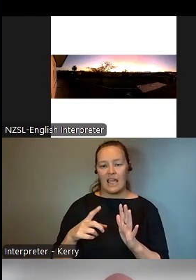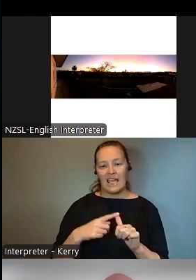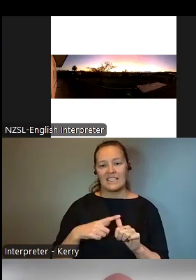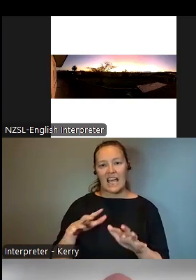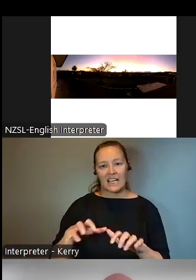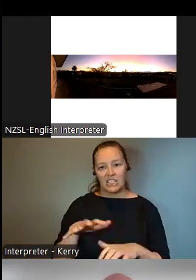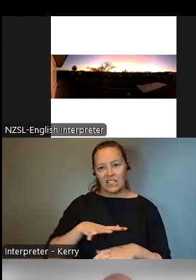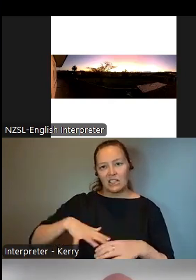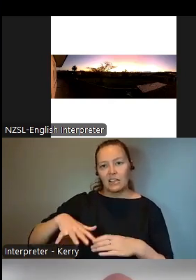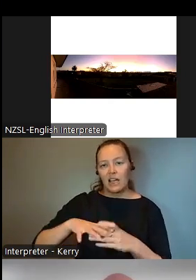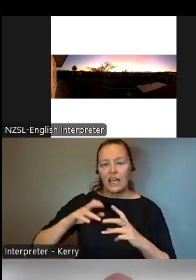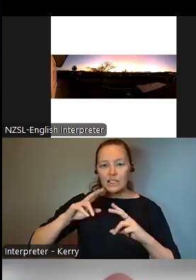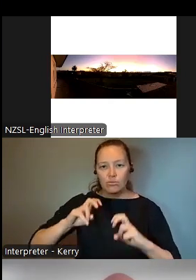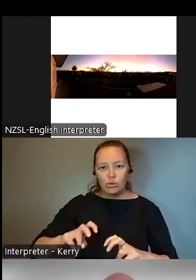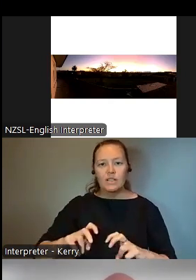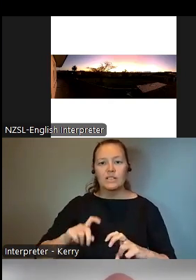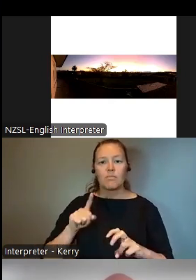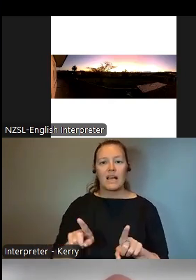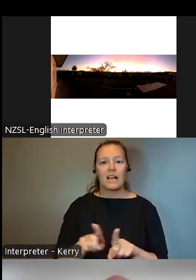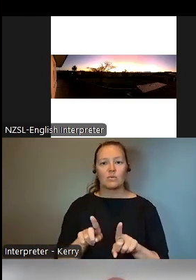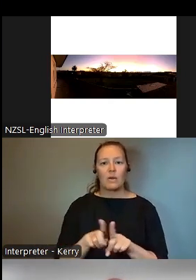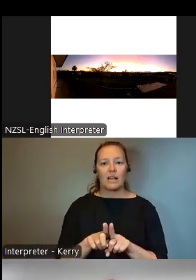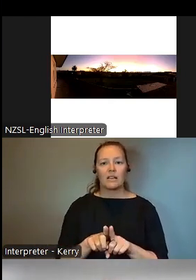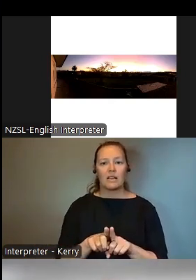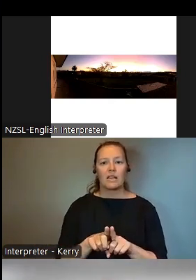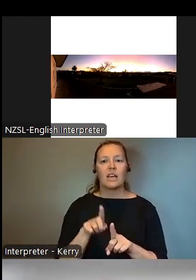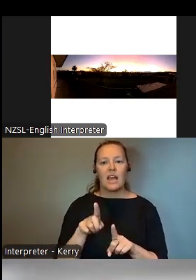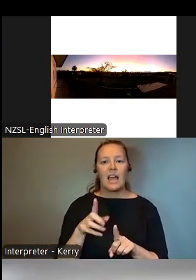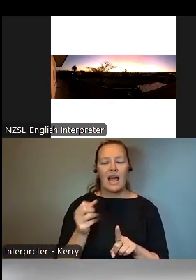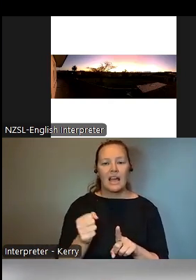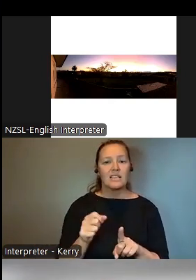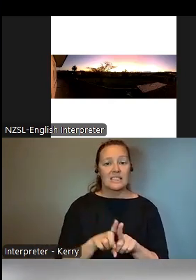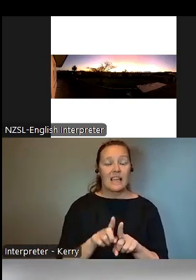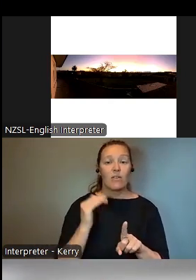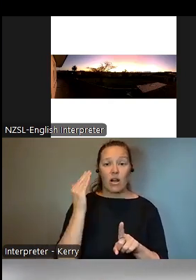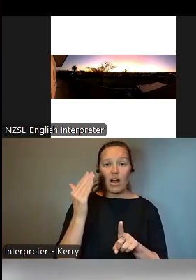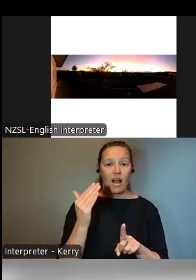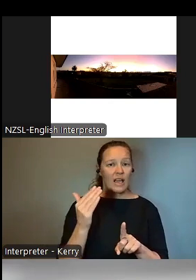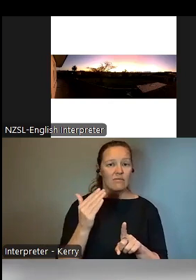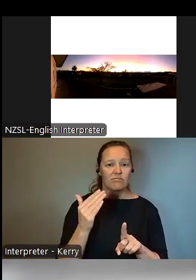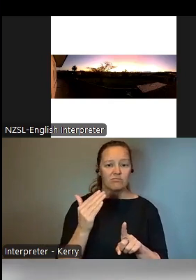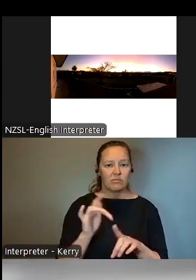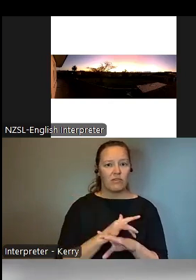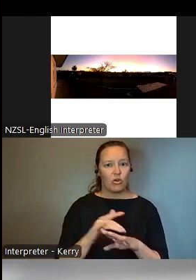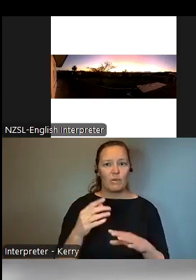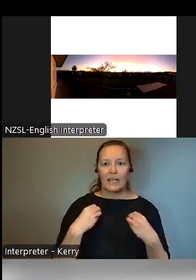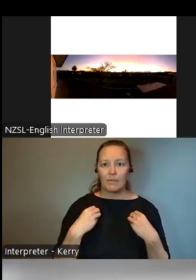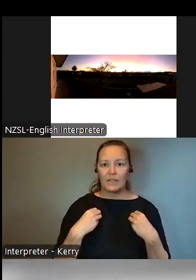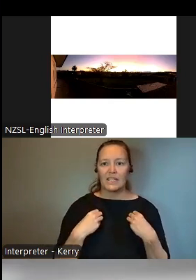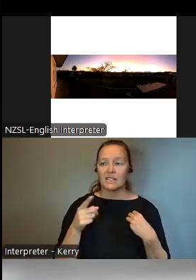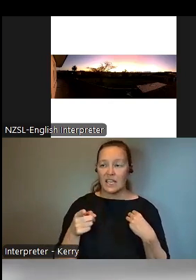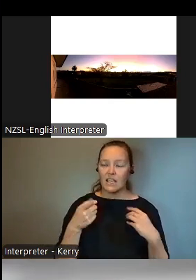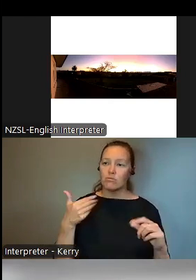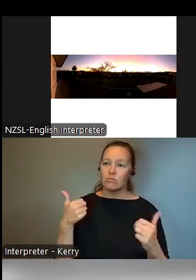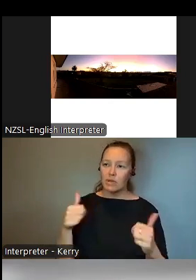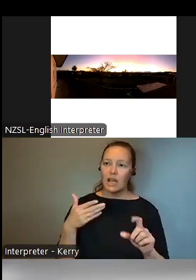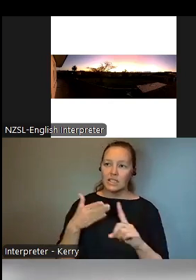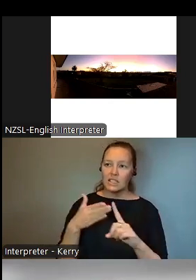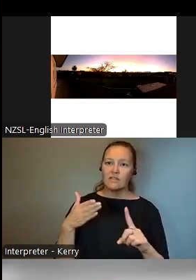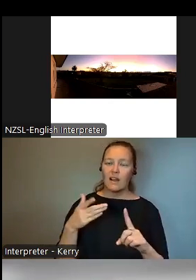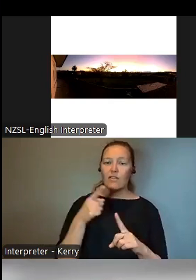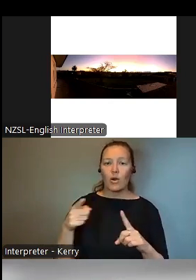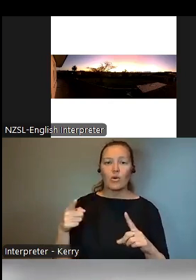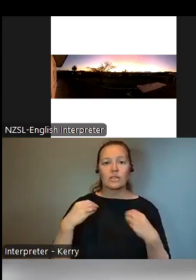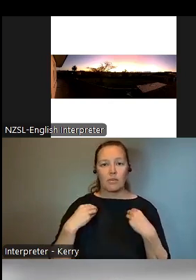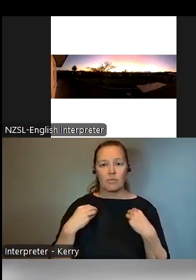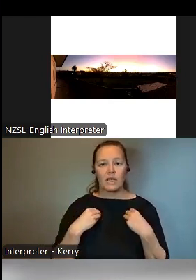also high-performing companies, is he identified that those companies that make